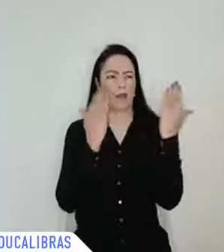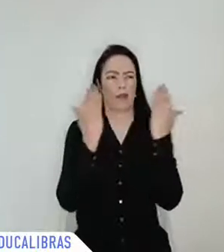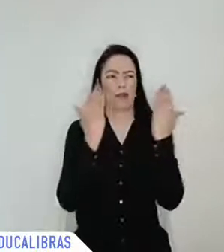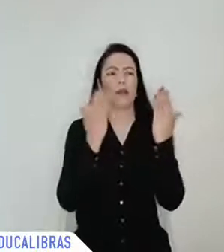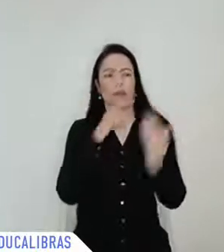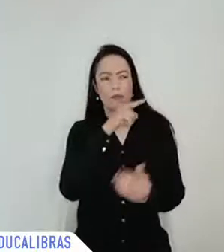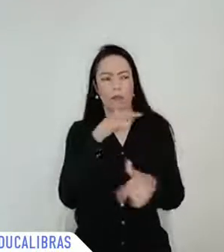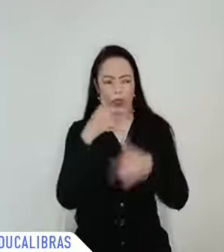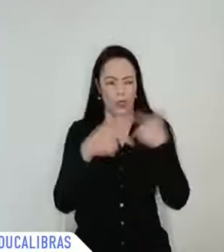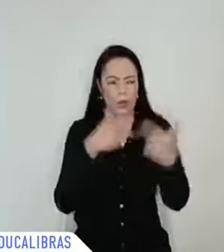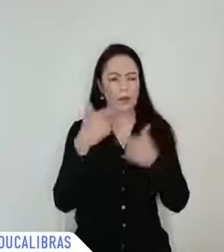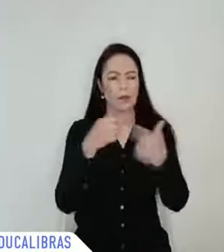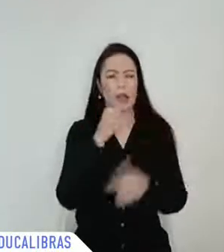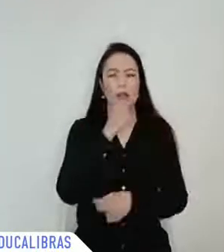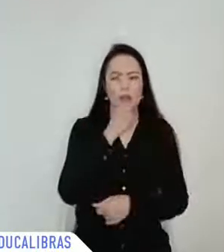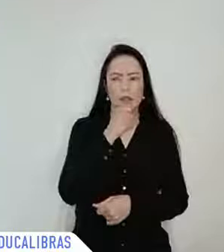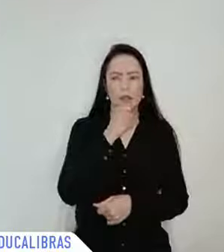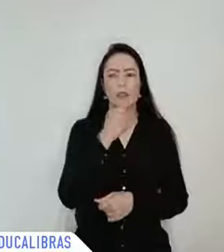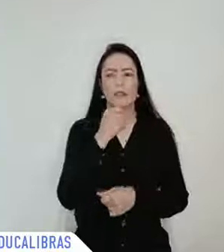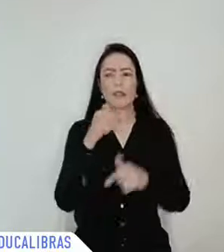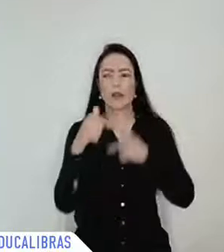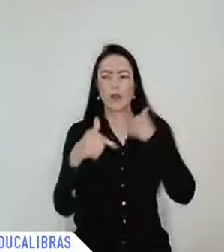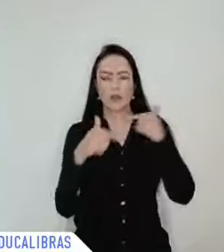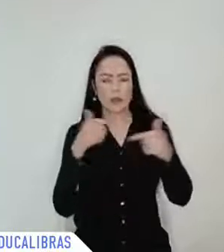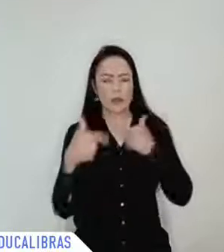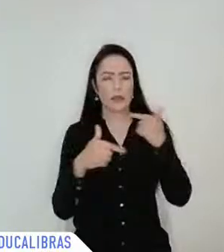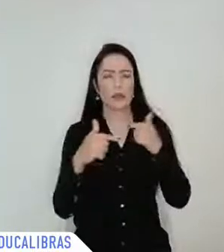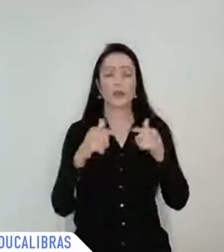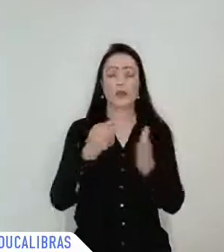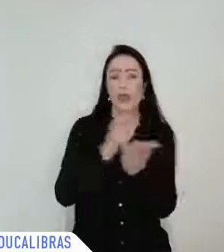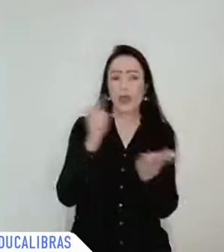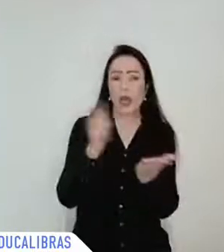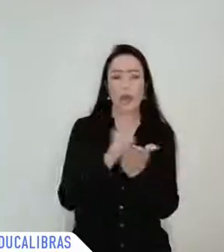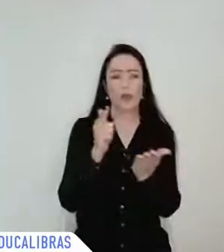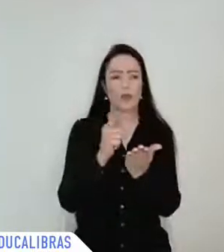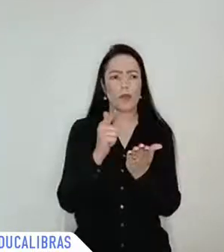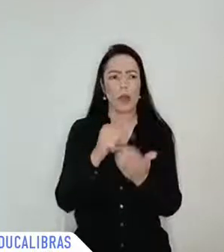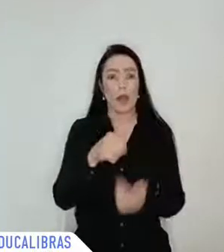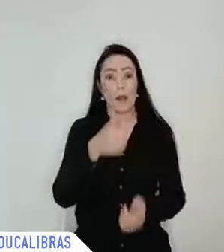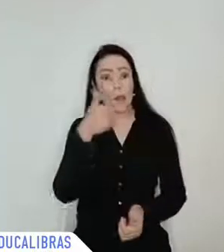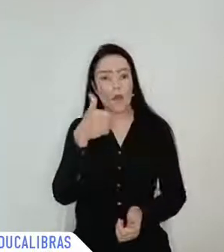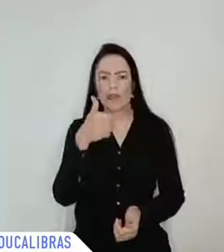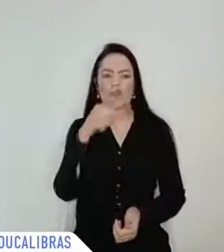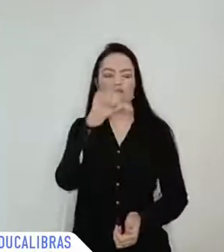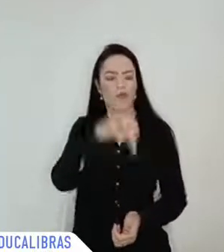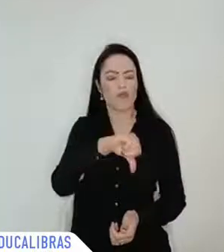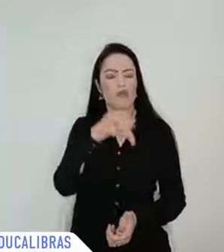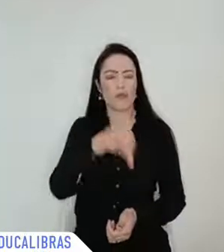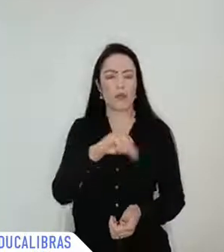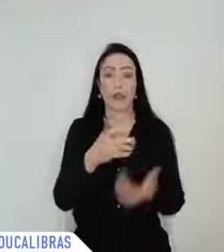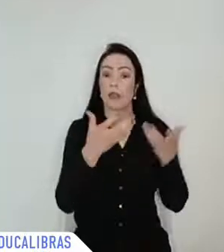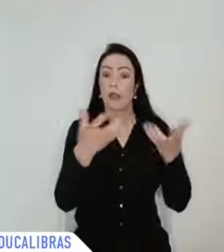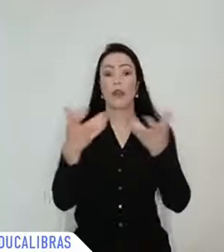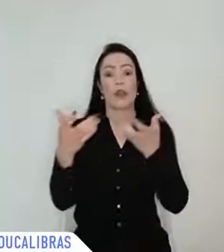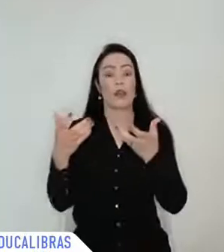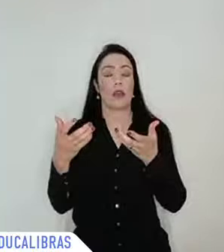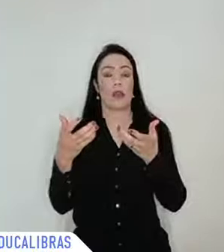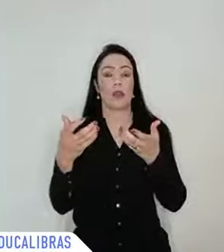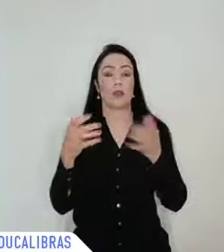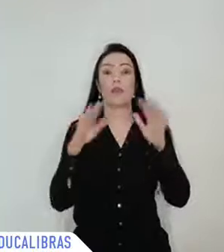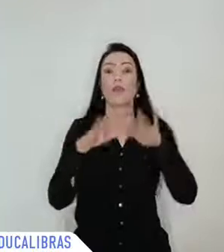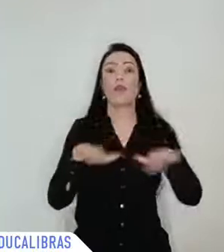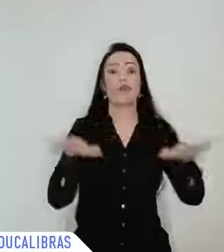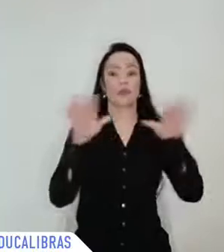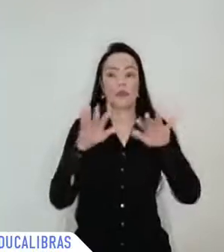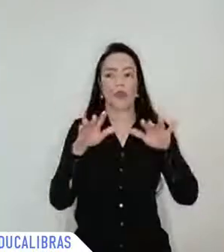well organized to destroy, aimed at destroying the reputation